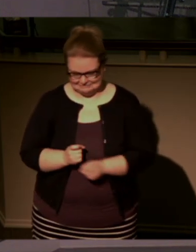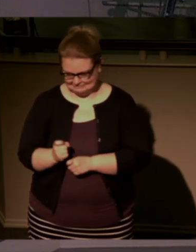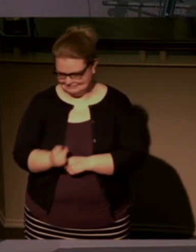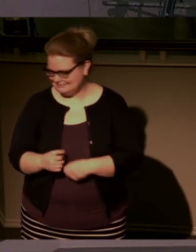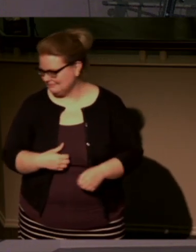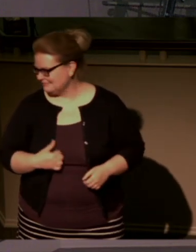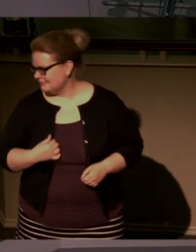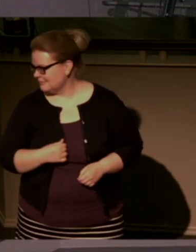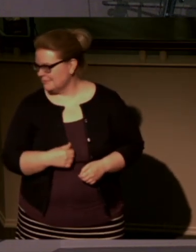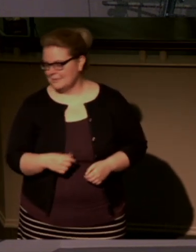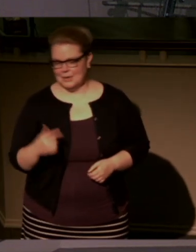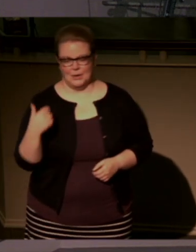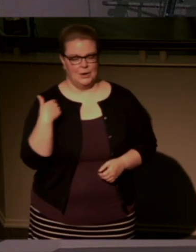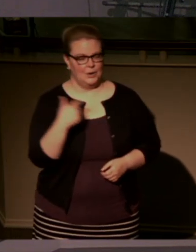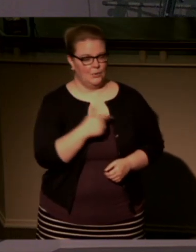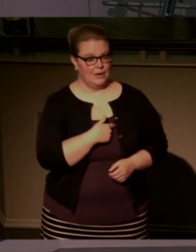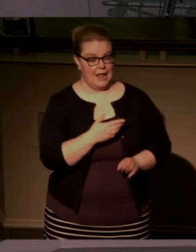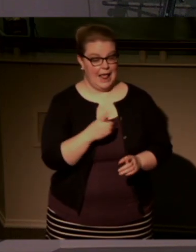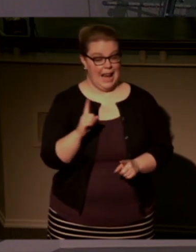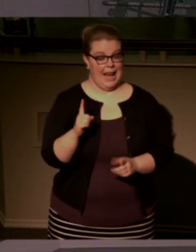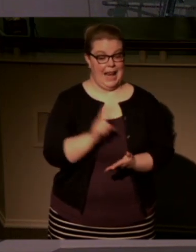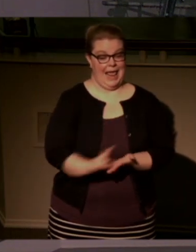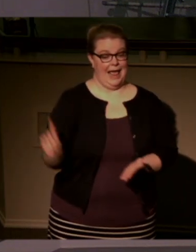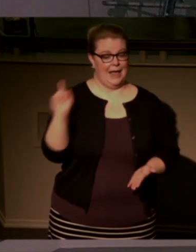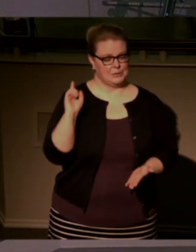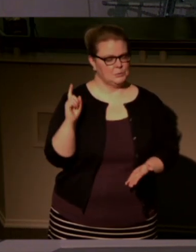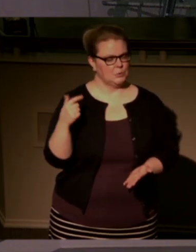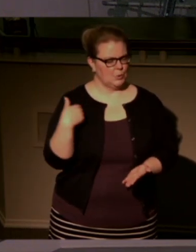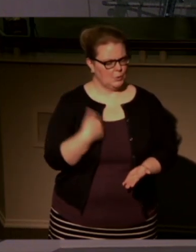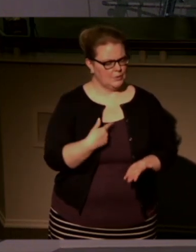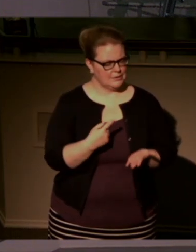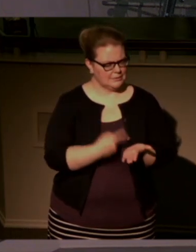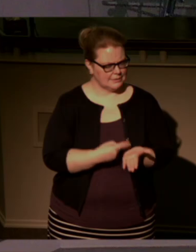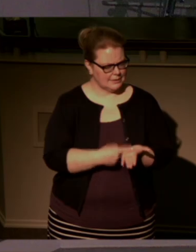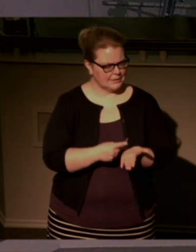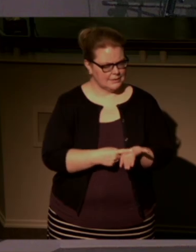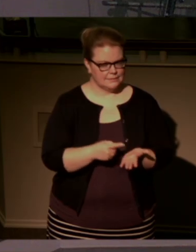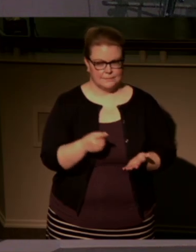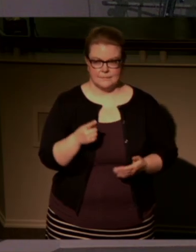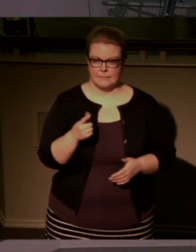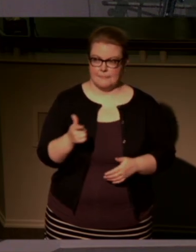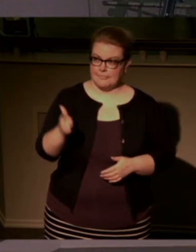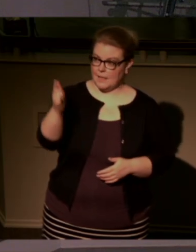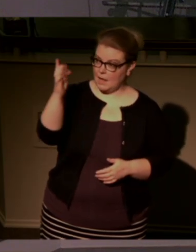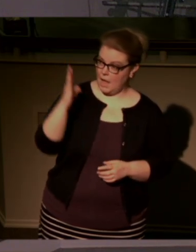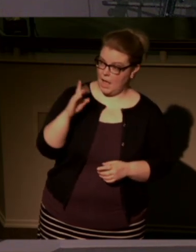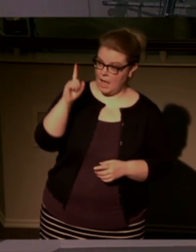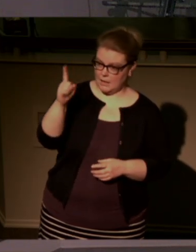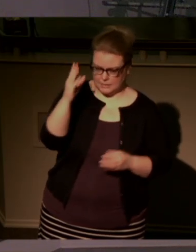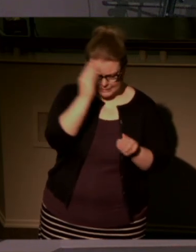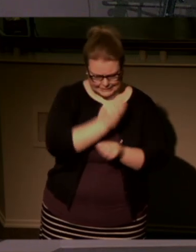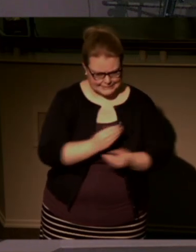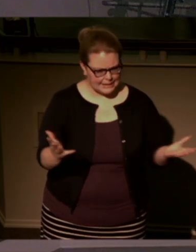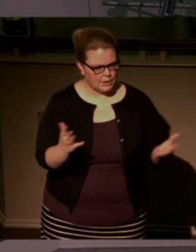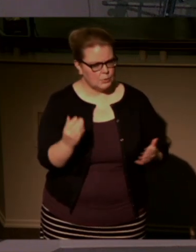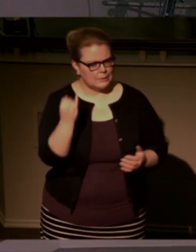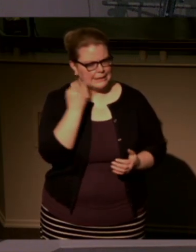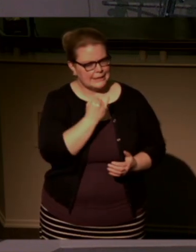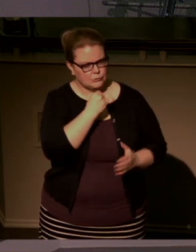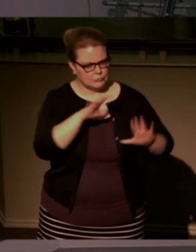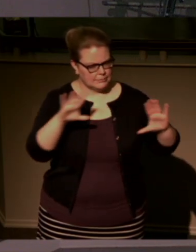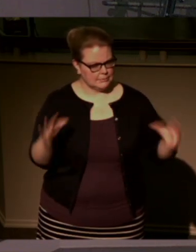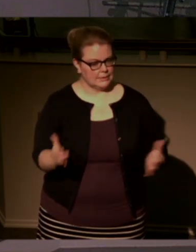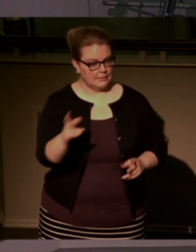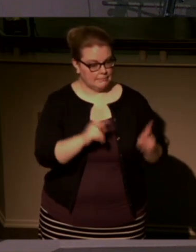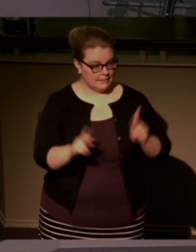We picked up last time, we had God telling Israel, here's what's going to happen when you come into the